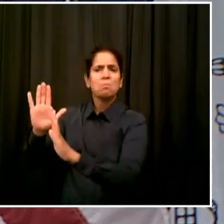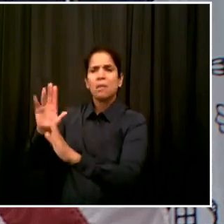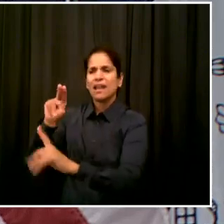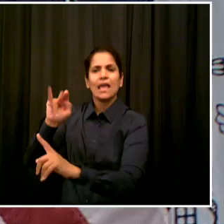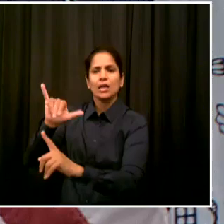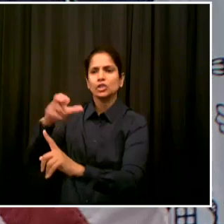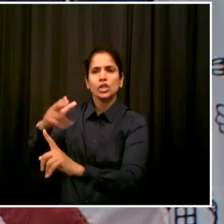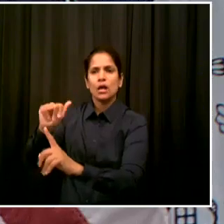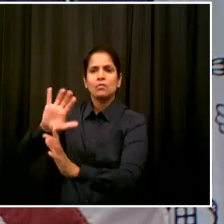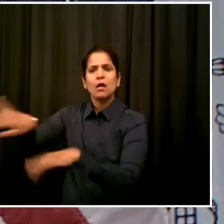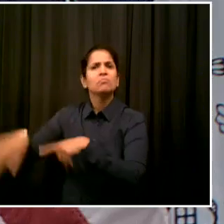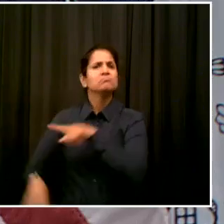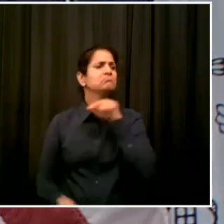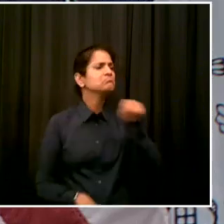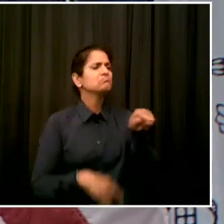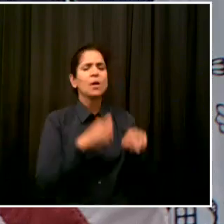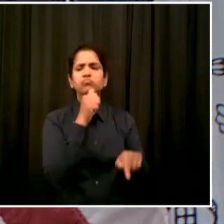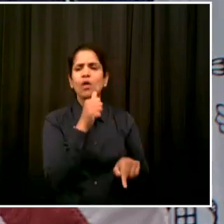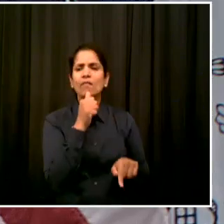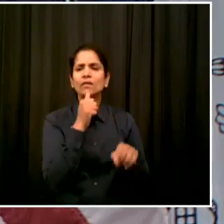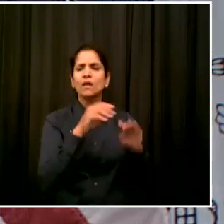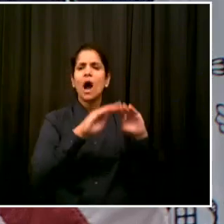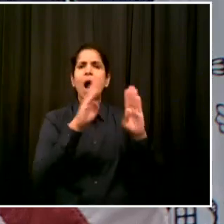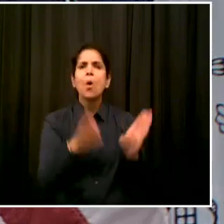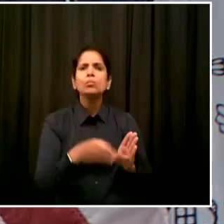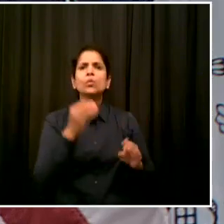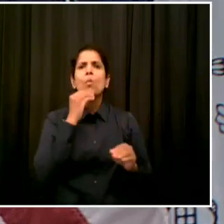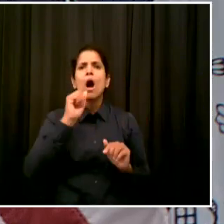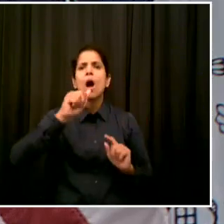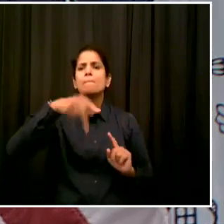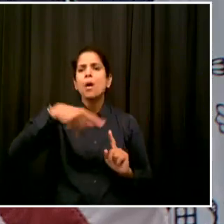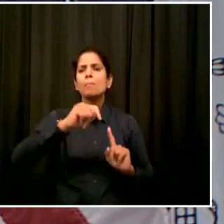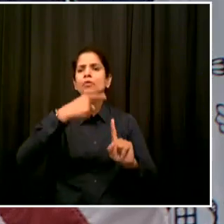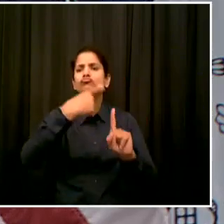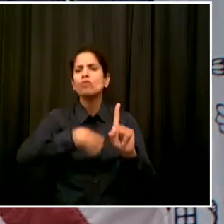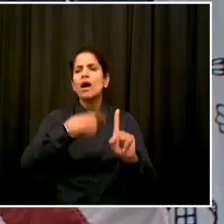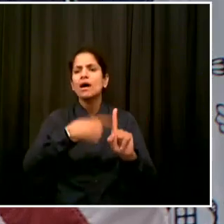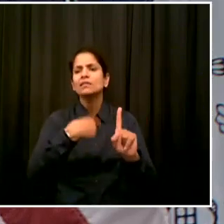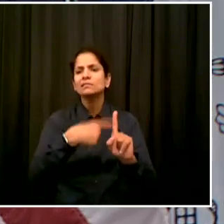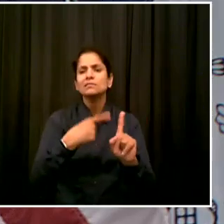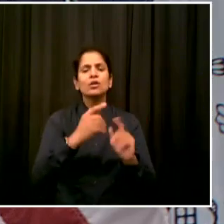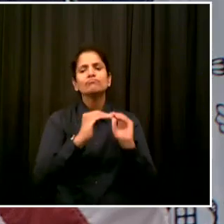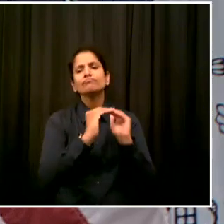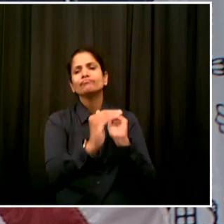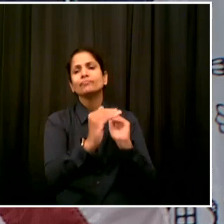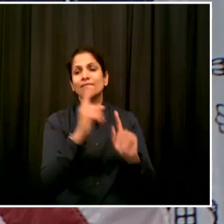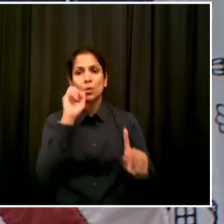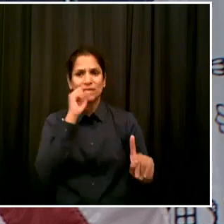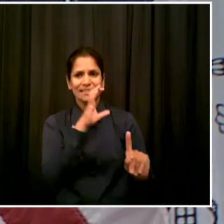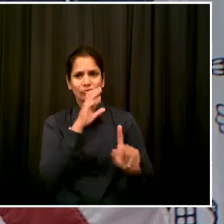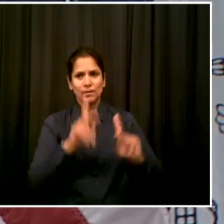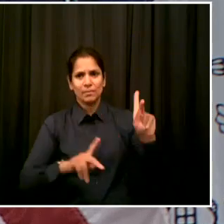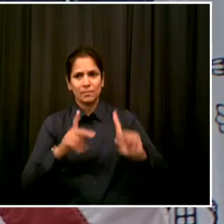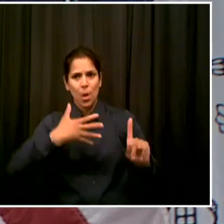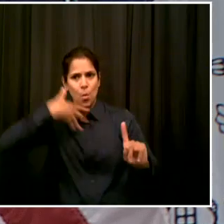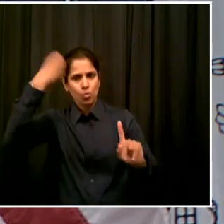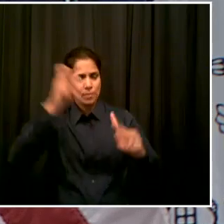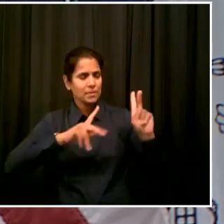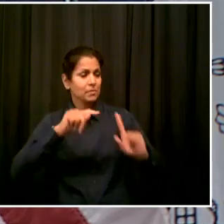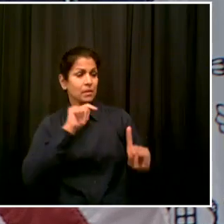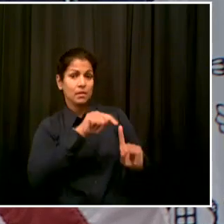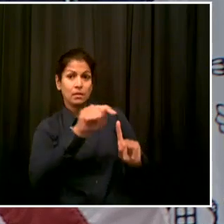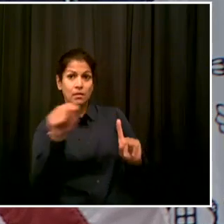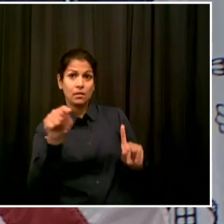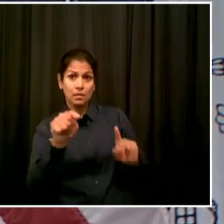city. What are the details to include them and when? Yeah, Jillian, excellent question. Thank you.